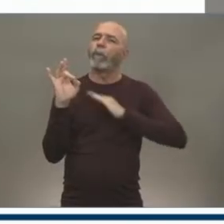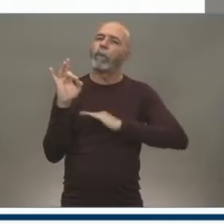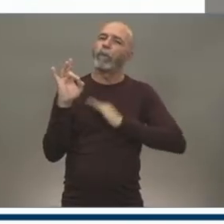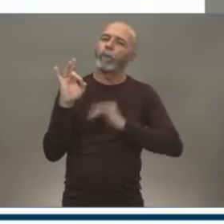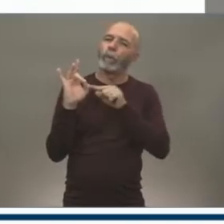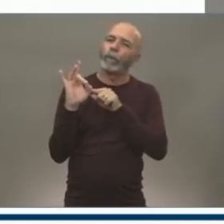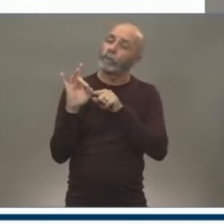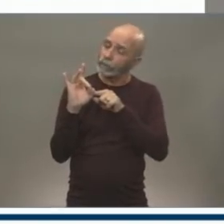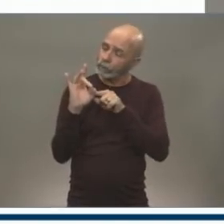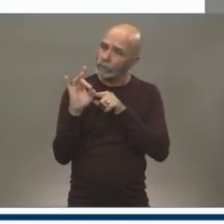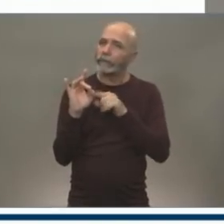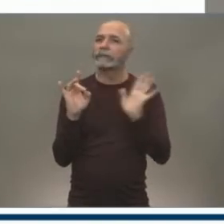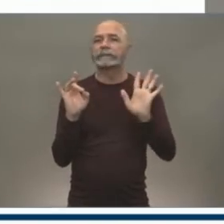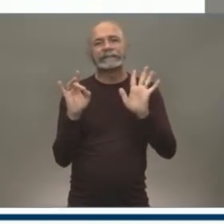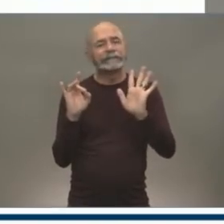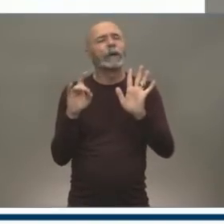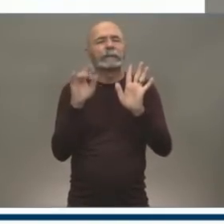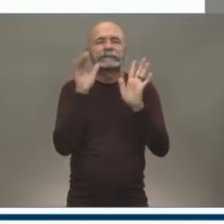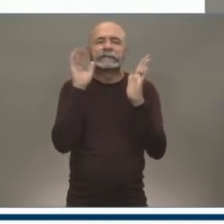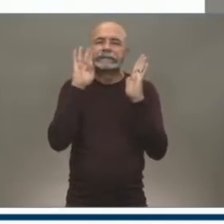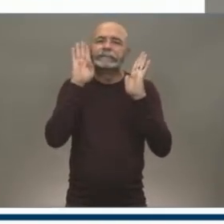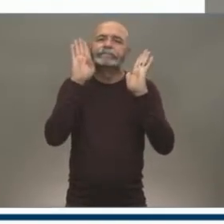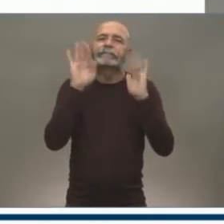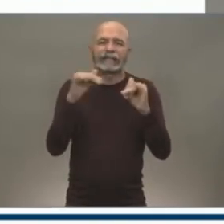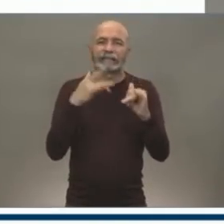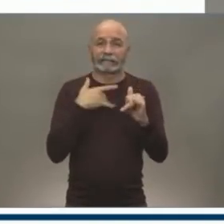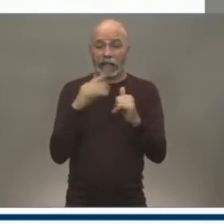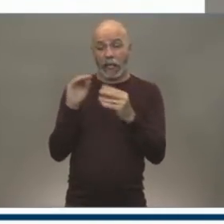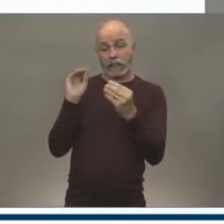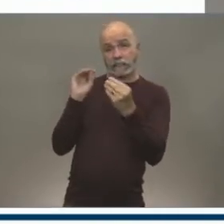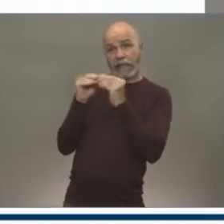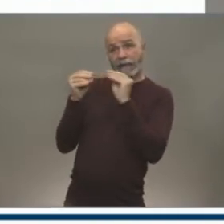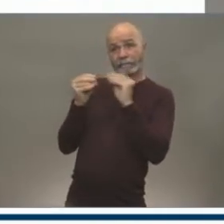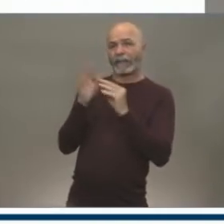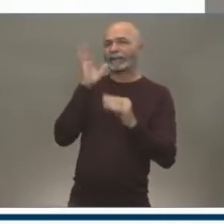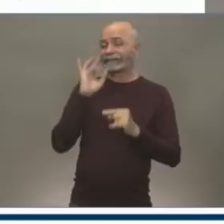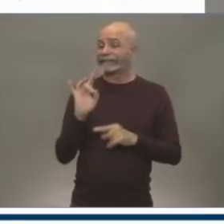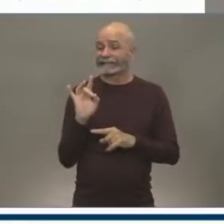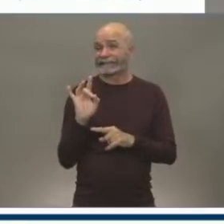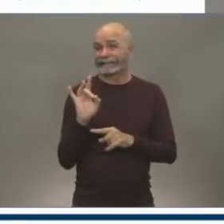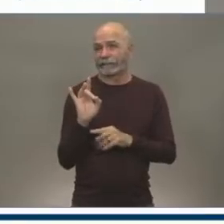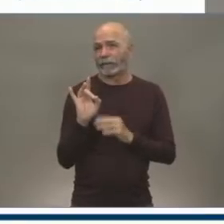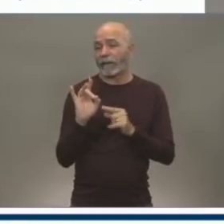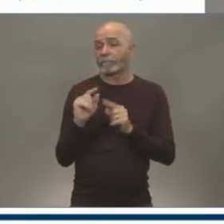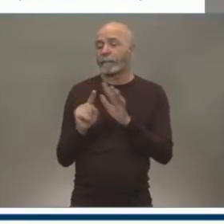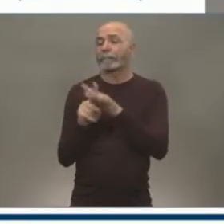But we can expect to see high numbers of daily cases over the next week to 10 days.